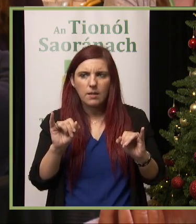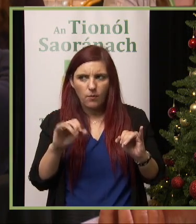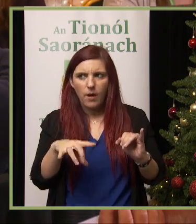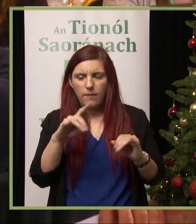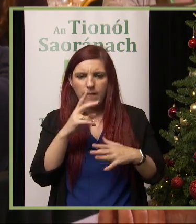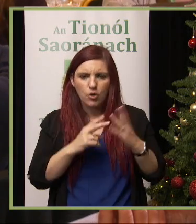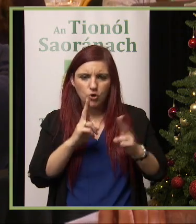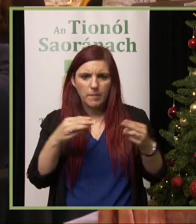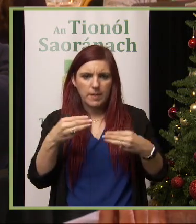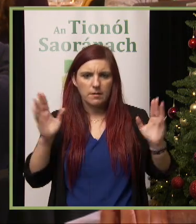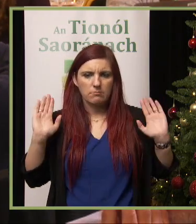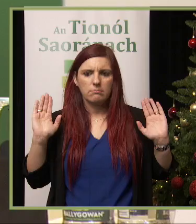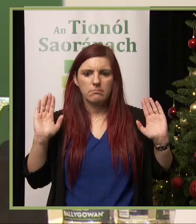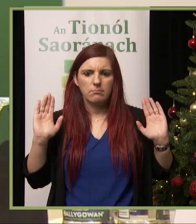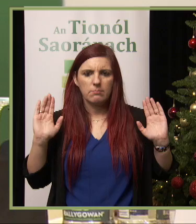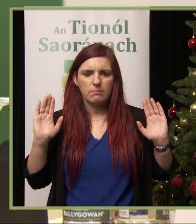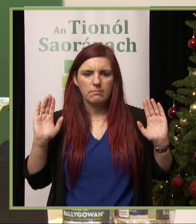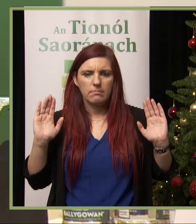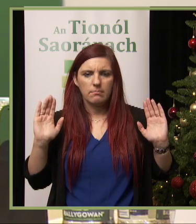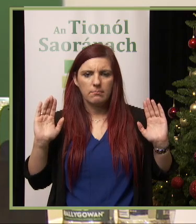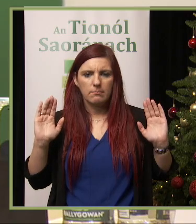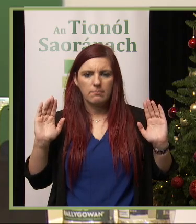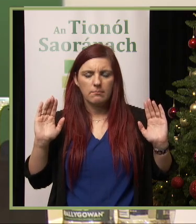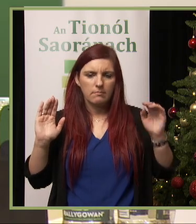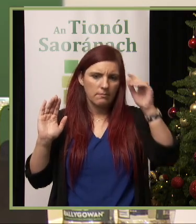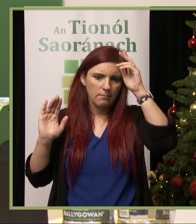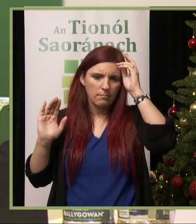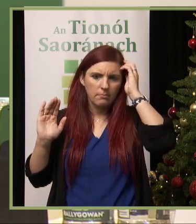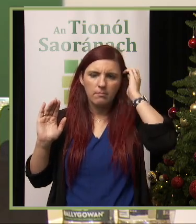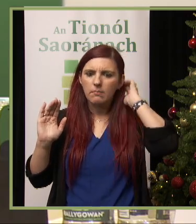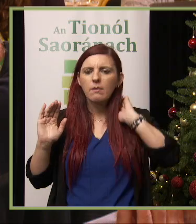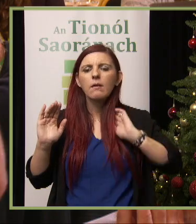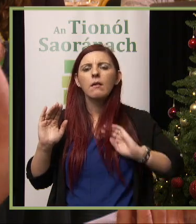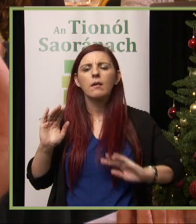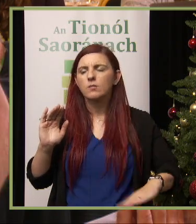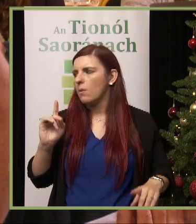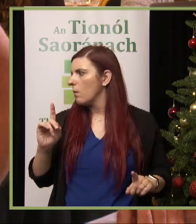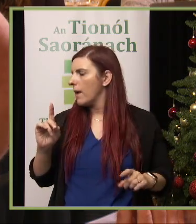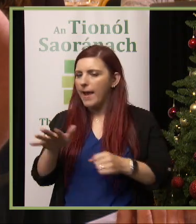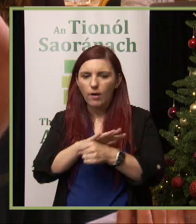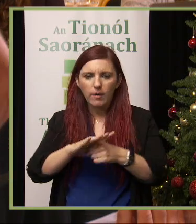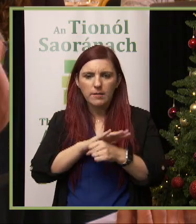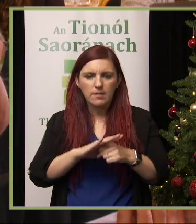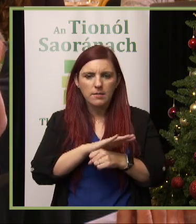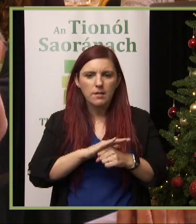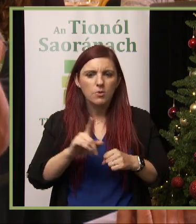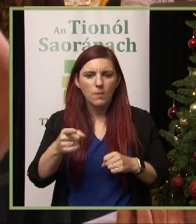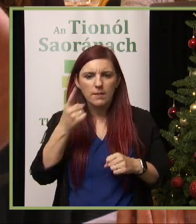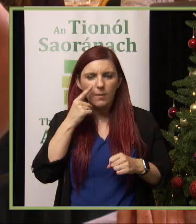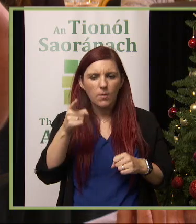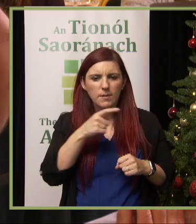should be protected. Right. So from high nature value, so remove the reference to the Natura 2000